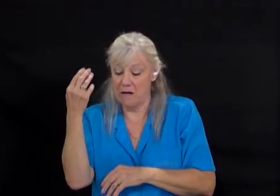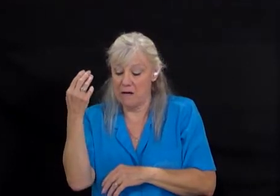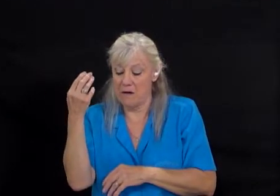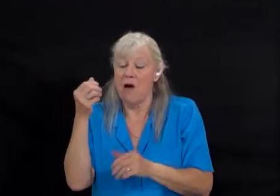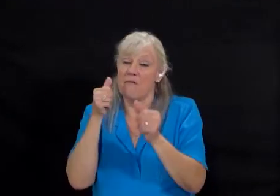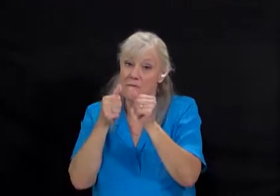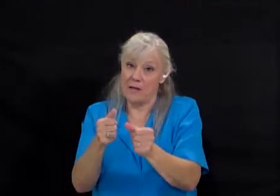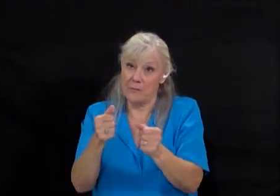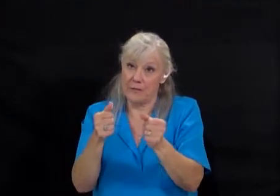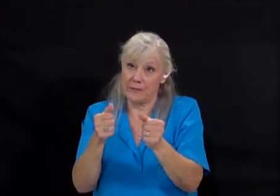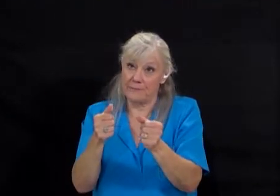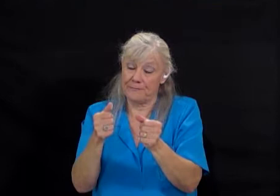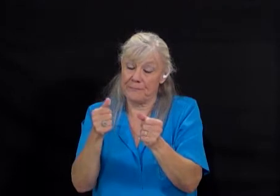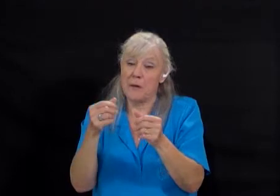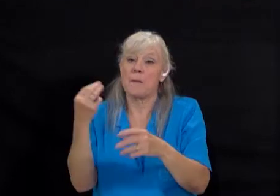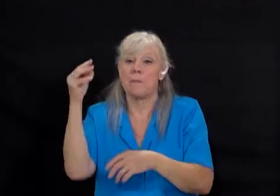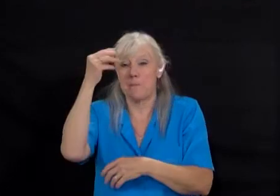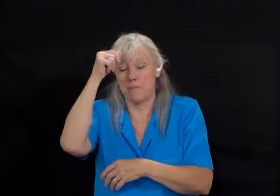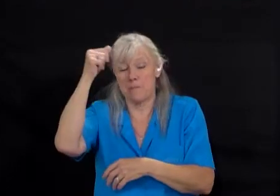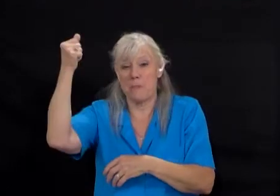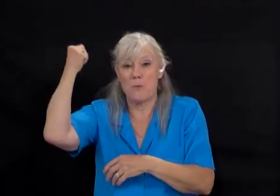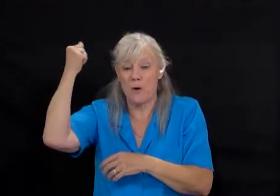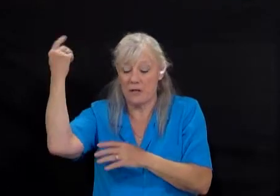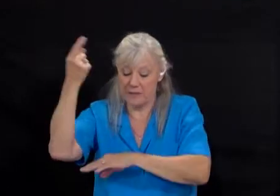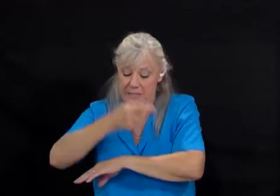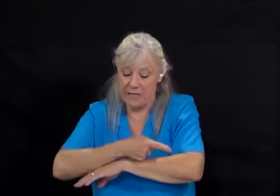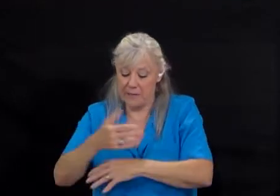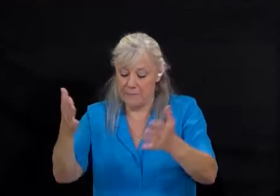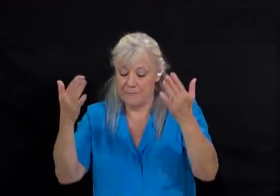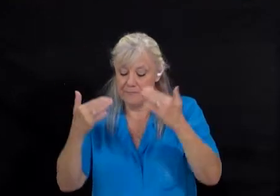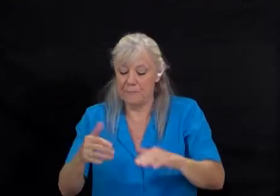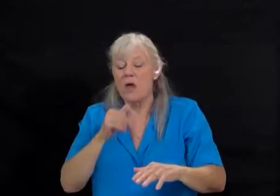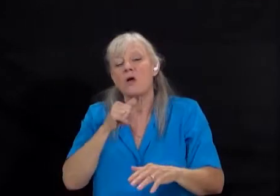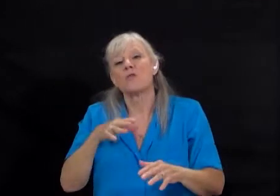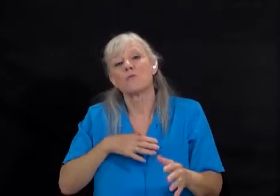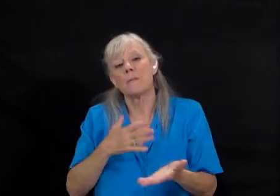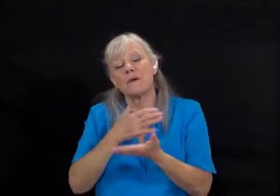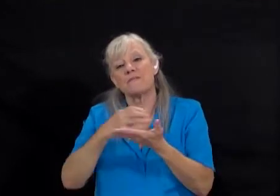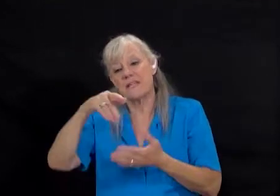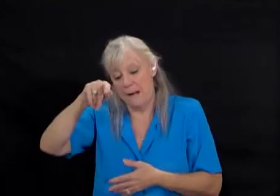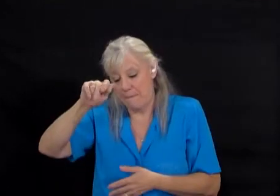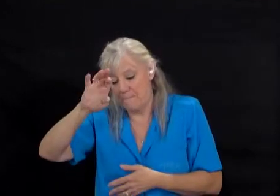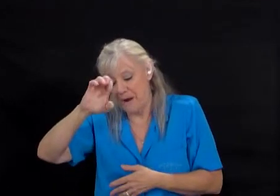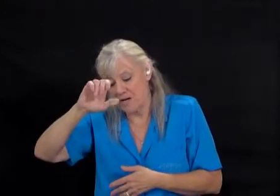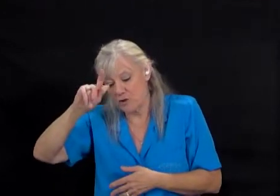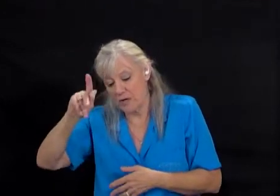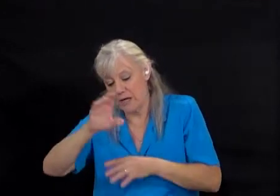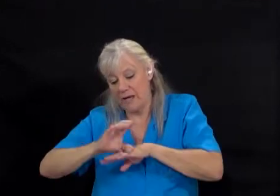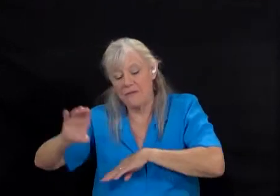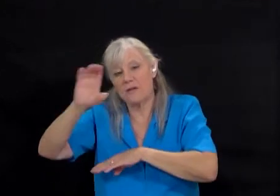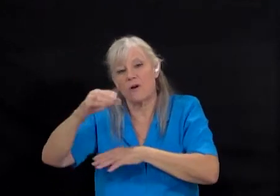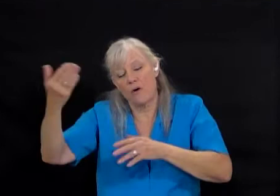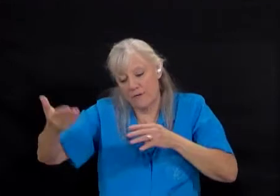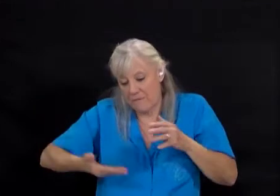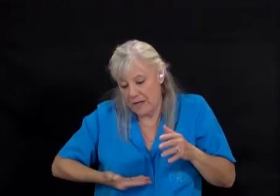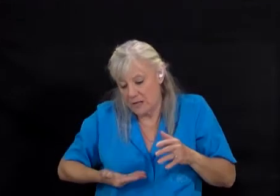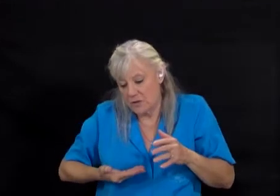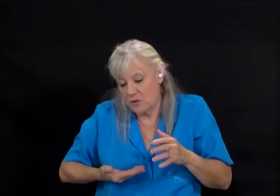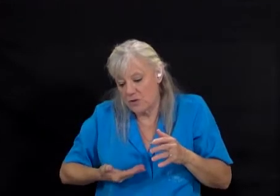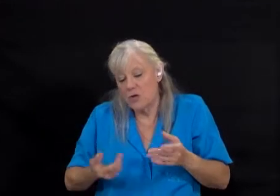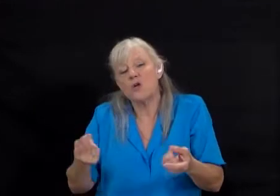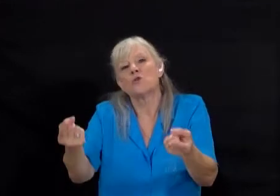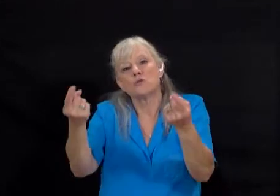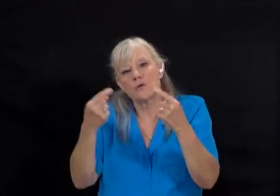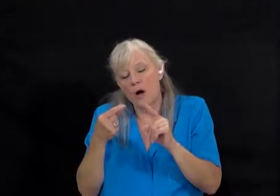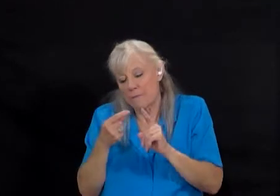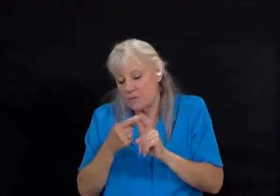of Memorial Day. The women of St. Patrick Cathedral are invited to attend Father John Roberts' six-week Bible